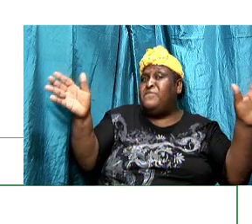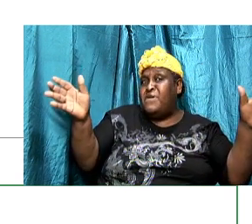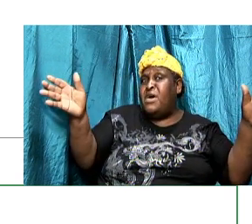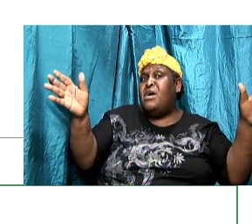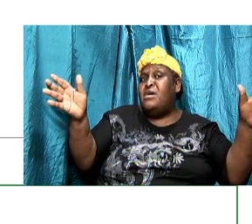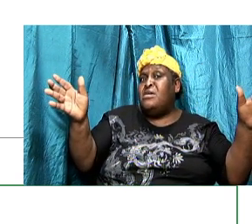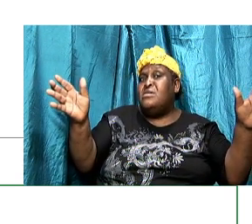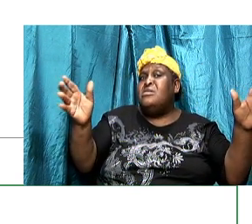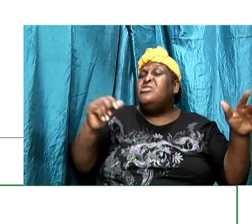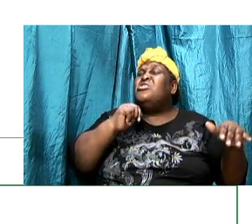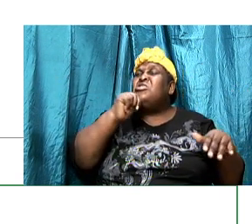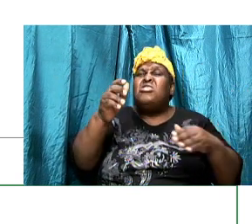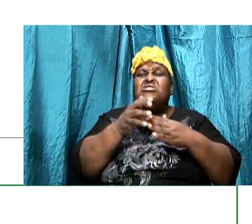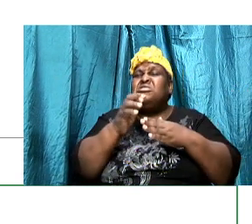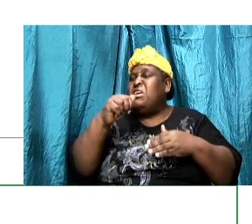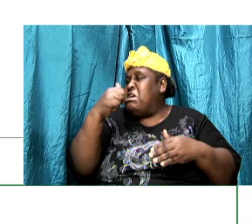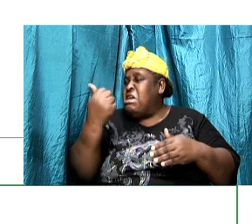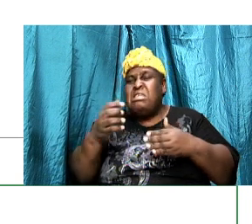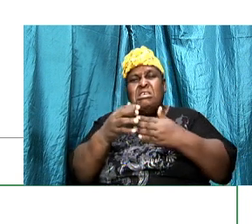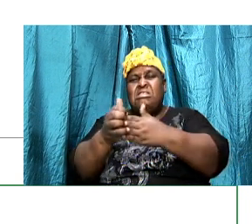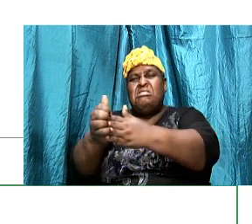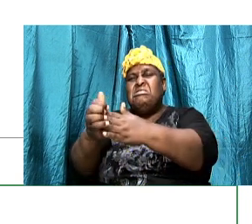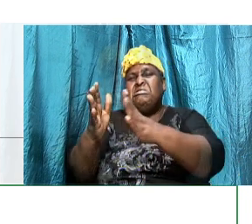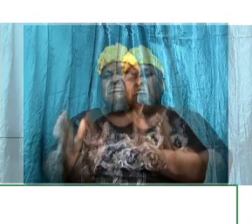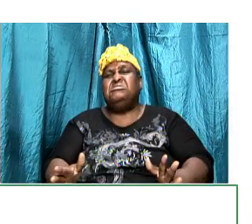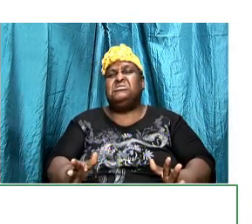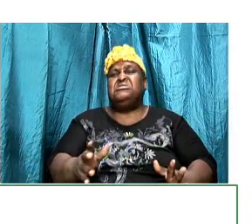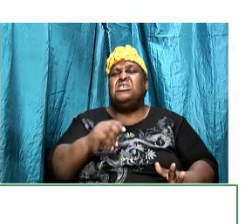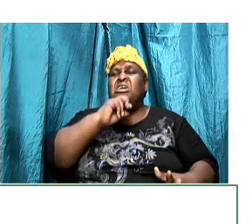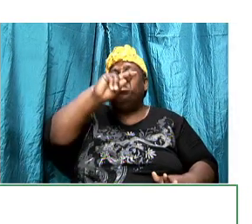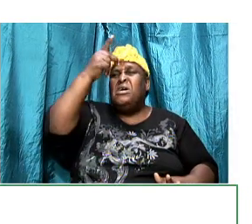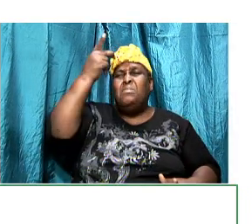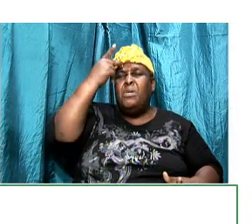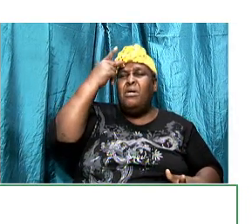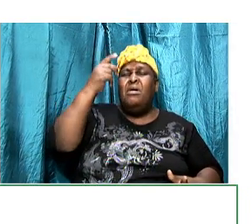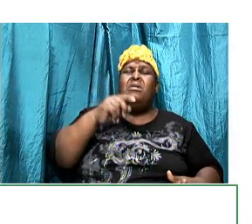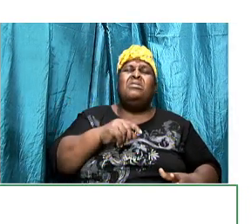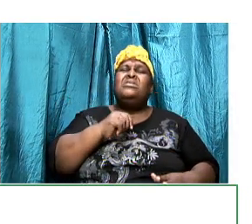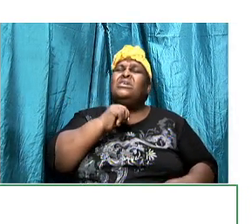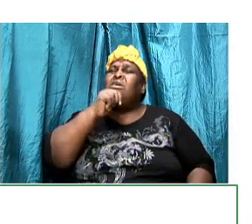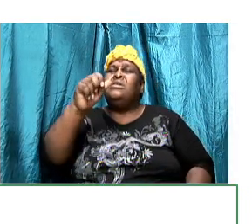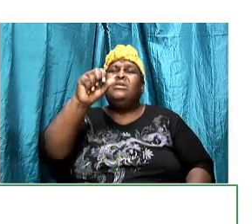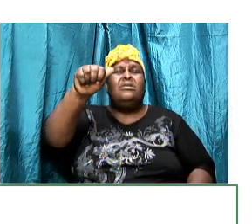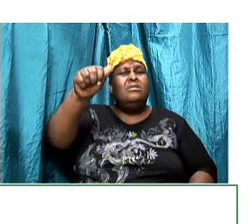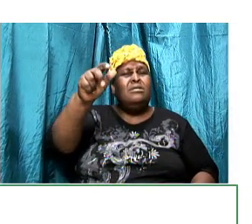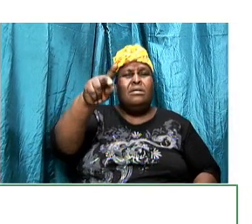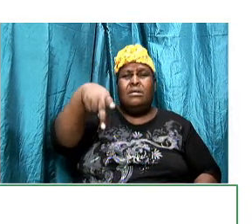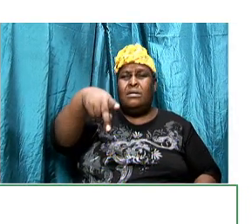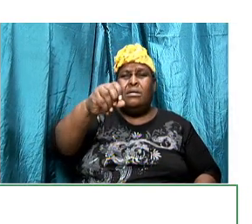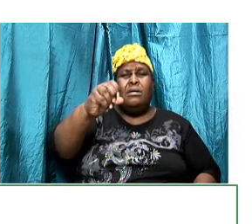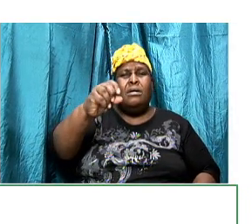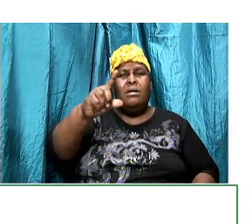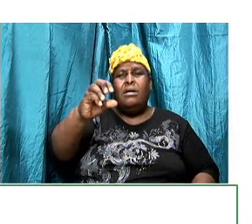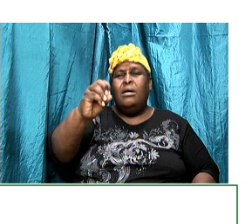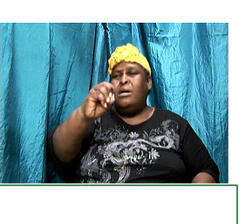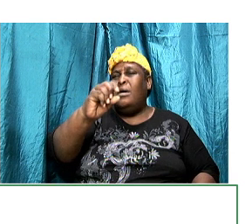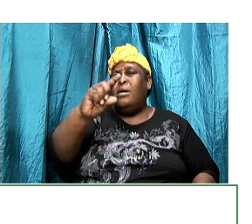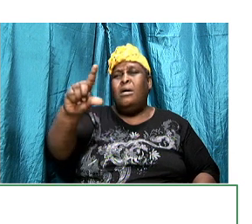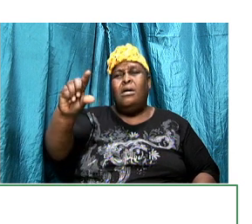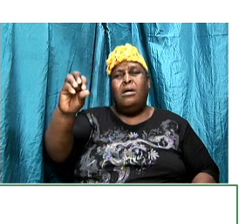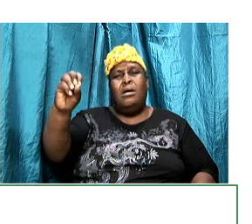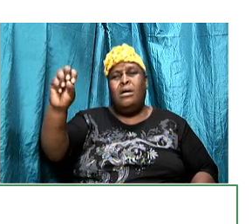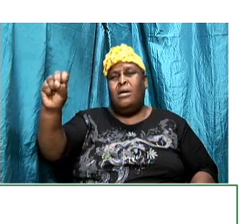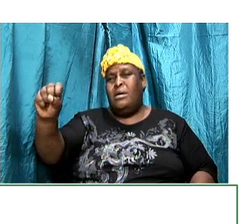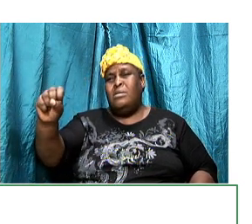any leaders. It wasn't Paul that was crucified. It wasn't Apollos. You know, it was Christ. There was also